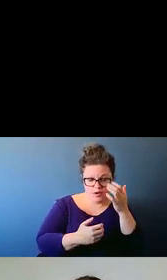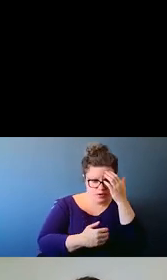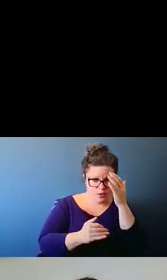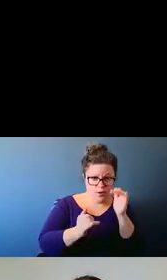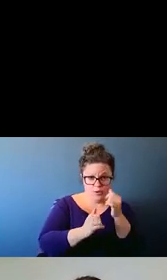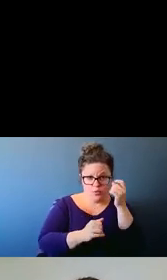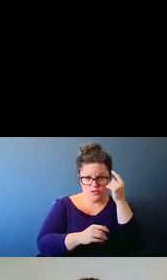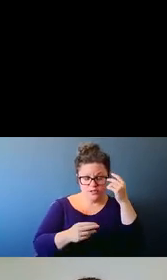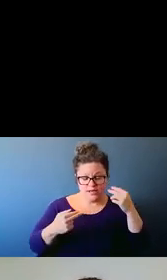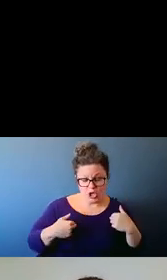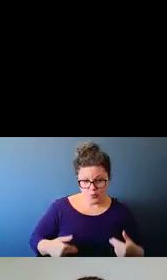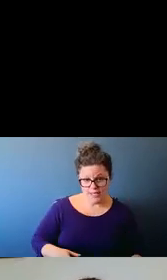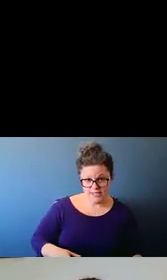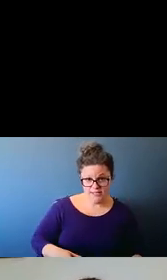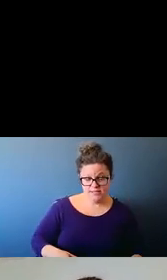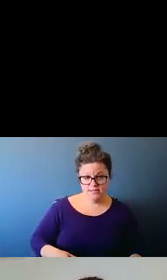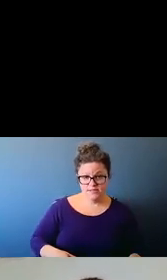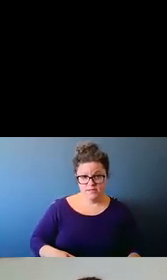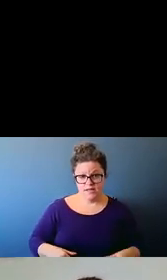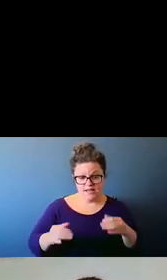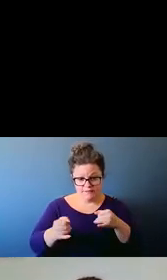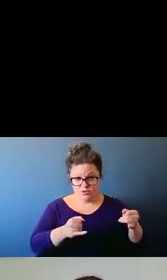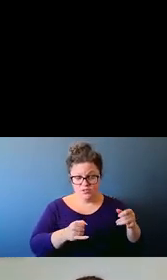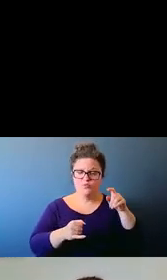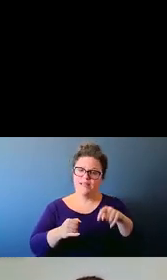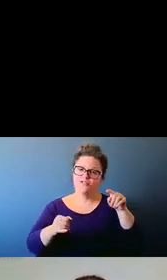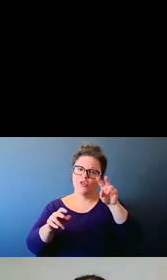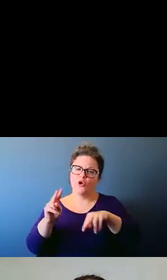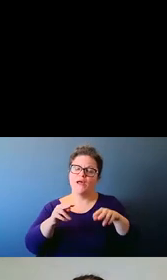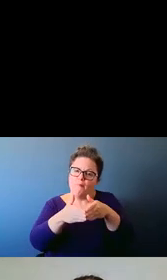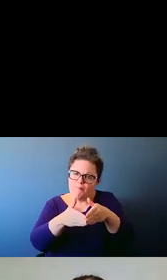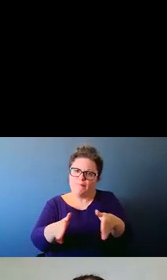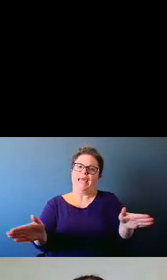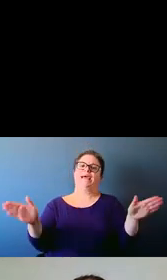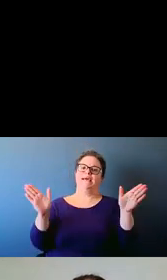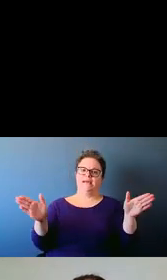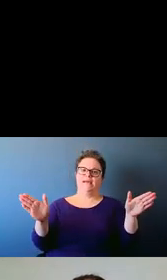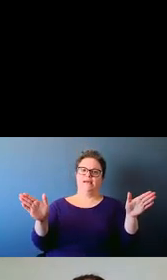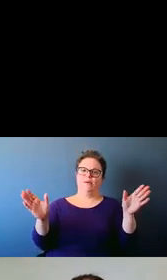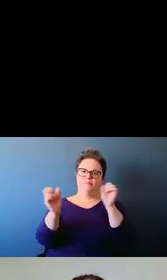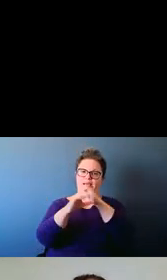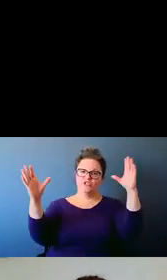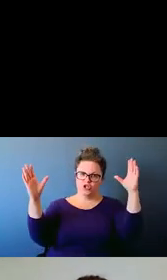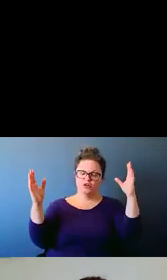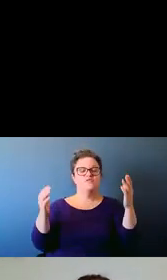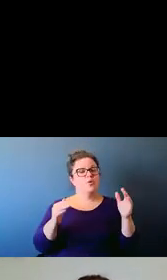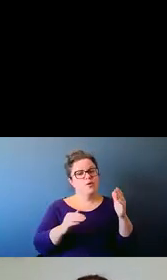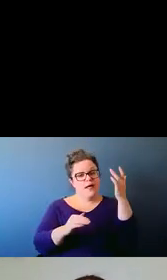complexity, we have to look at the big picture. So this means that anthropologists often look at many different